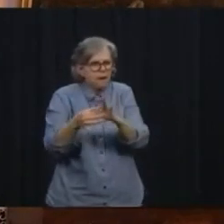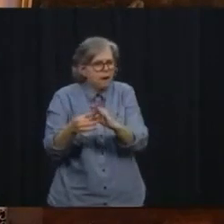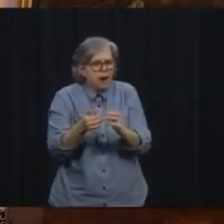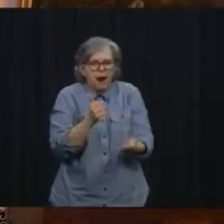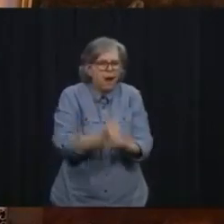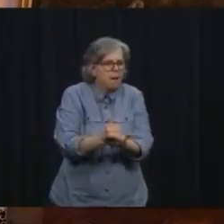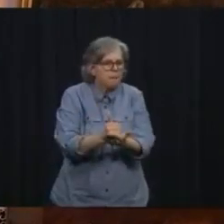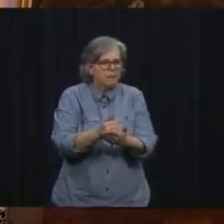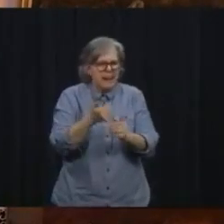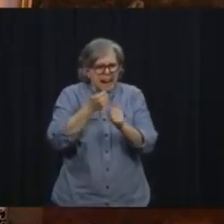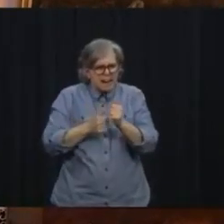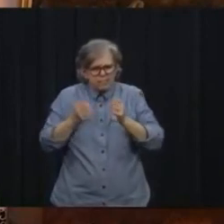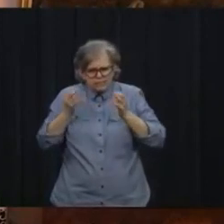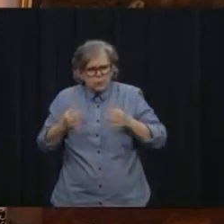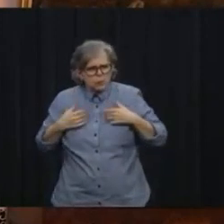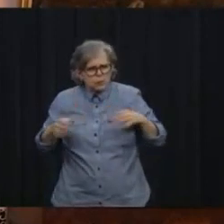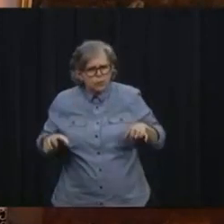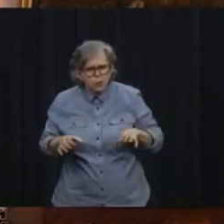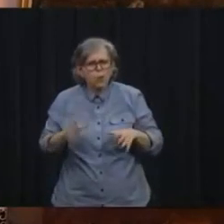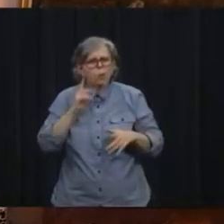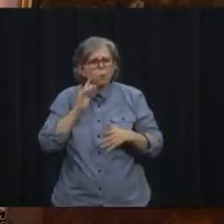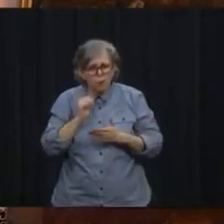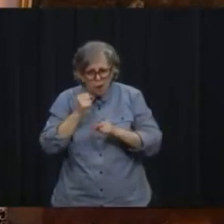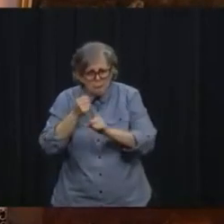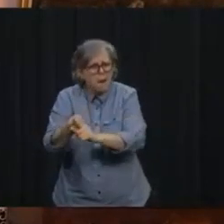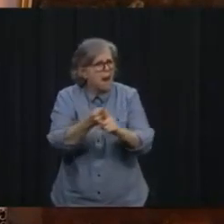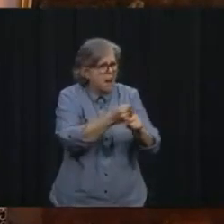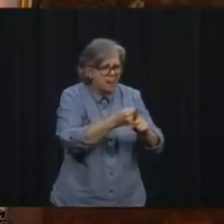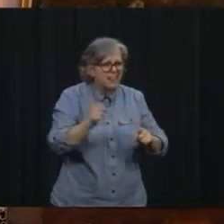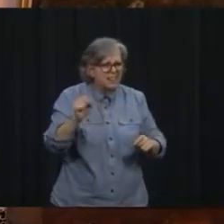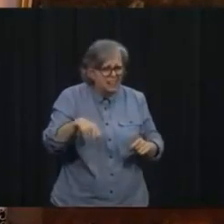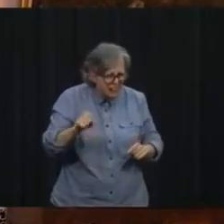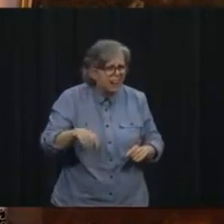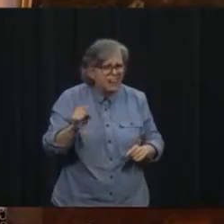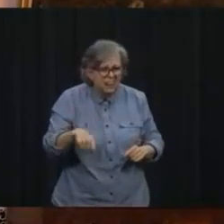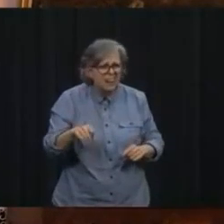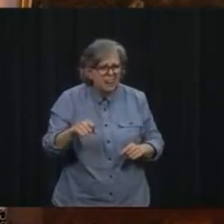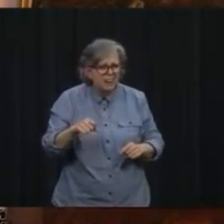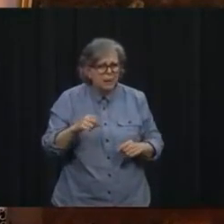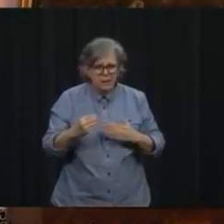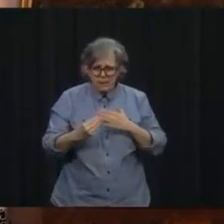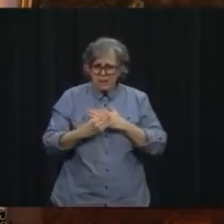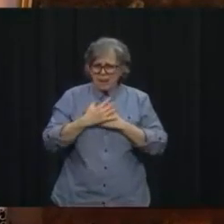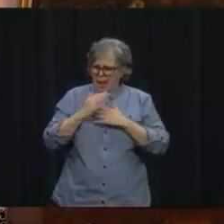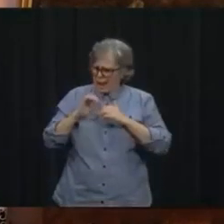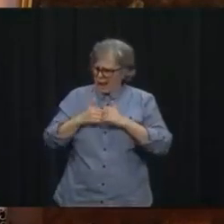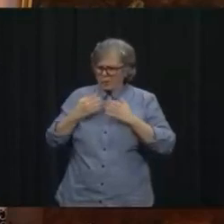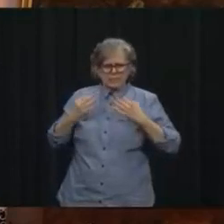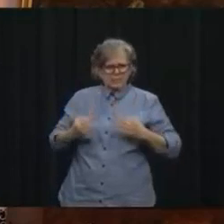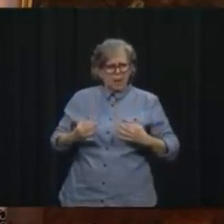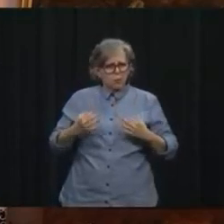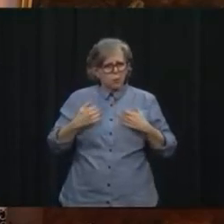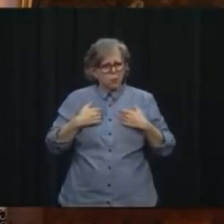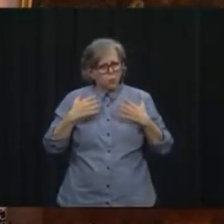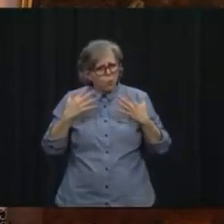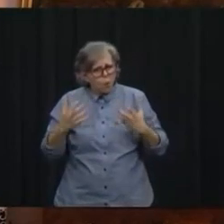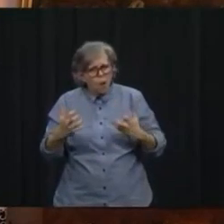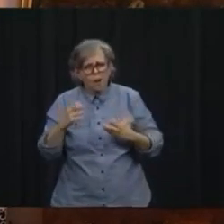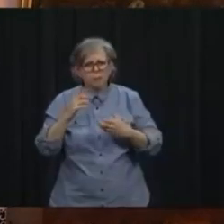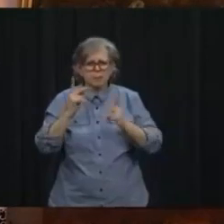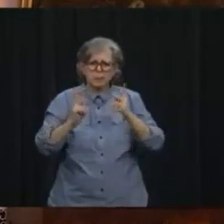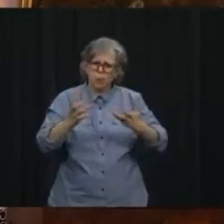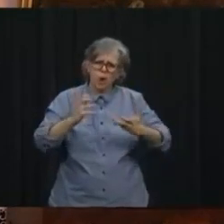that did not happen to a nursing home overwhelmed right now. I want to tell you that Gordon Food Service and Klosterman Bread